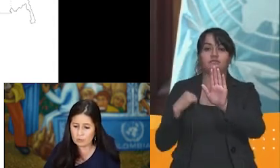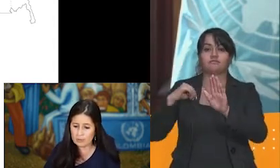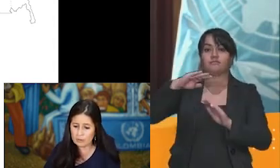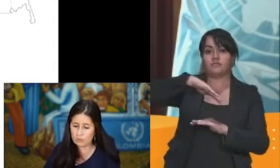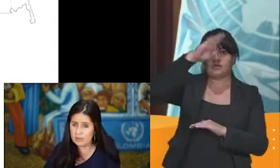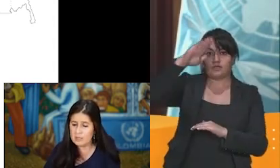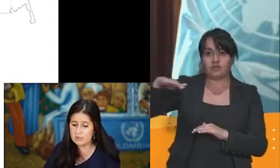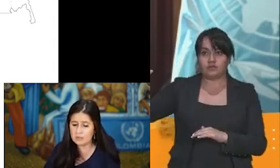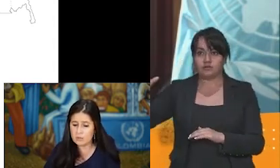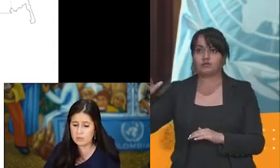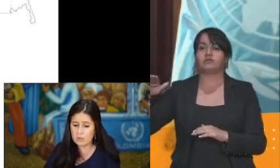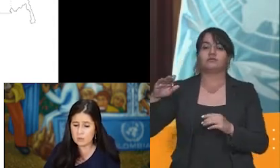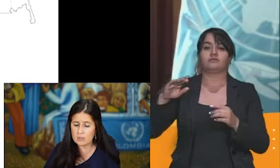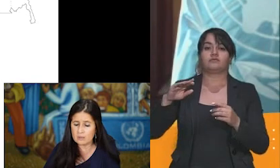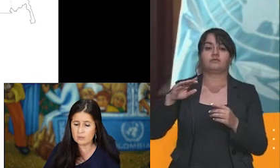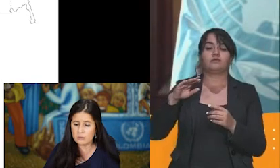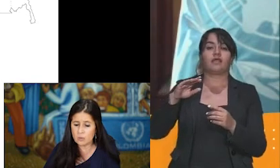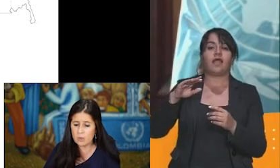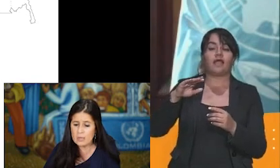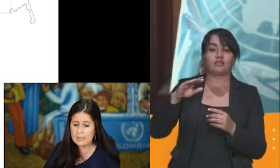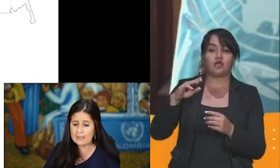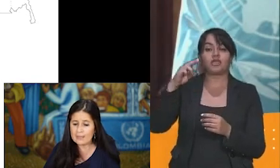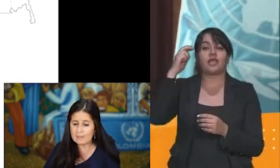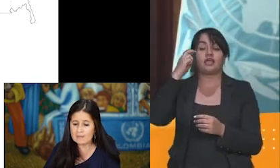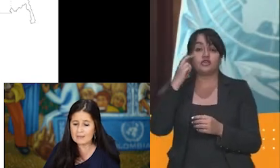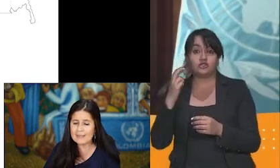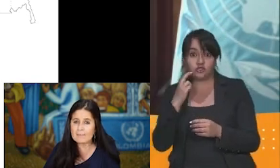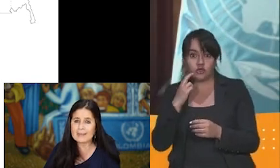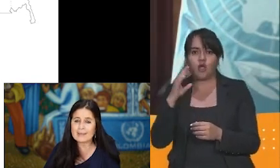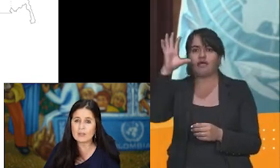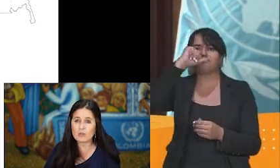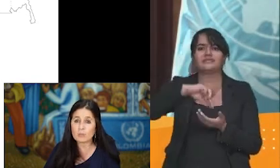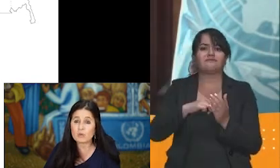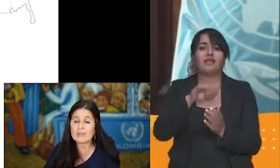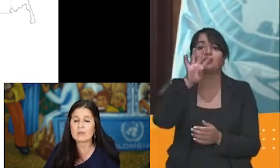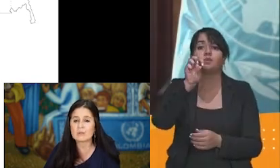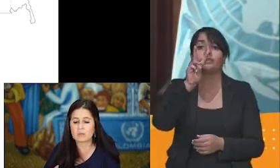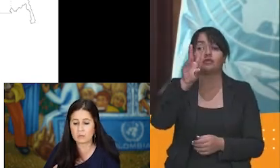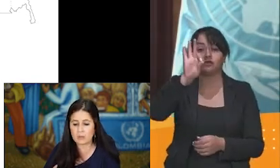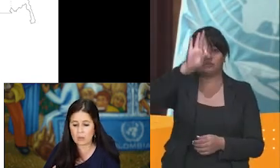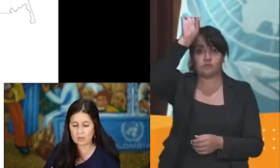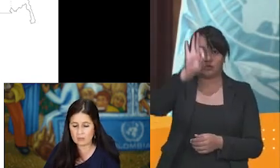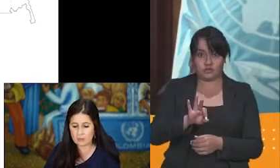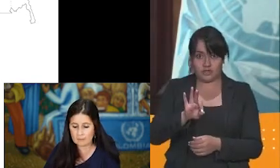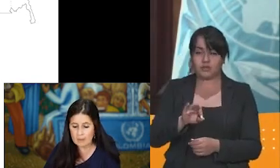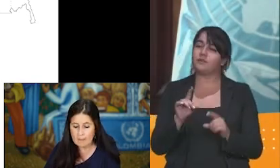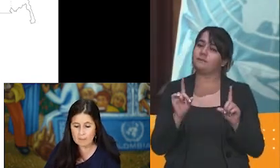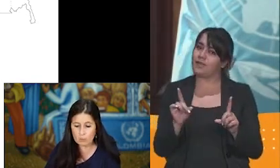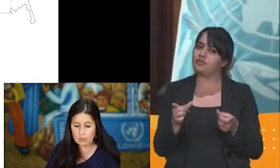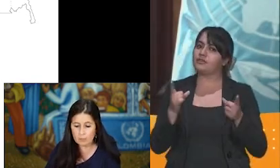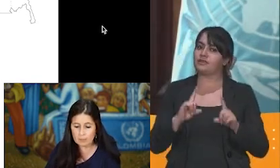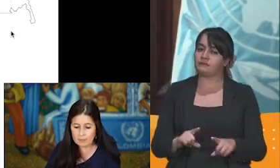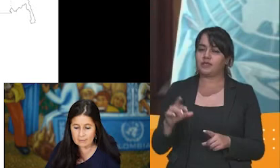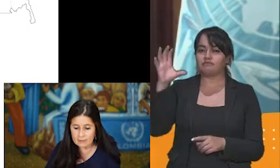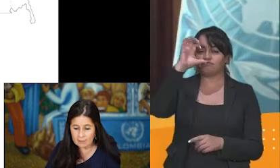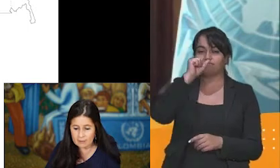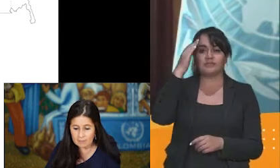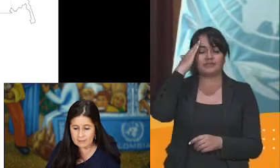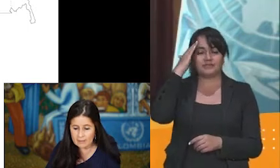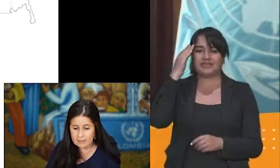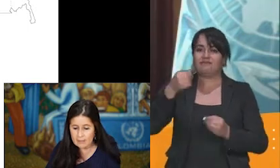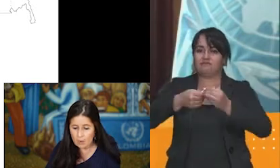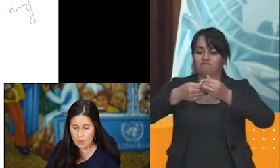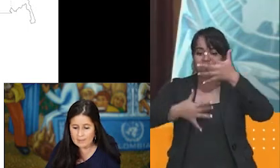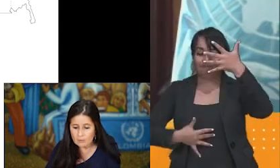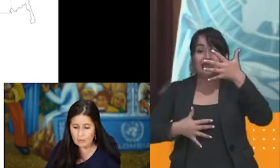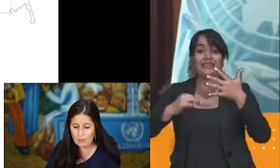Zaragoza, Nochi, and Novita and Chocó, that has 22% of the national consolidation, as you can see here in the screen, which are the